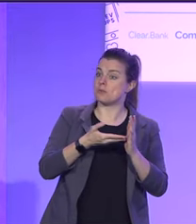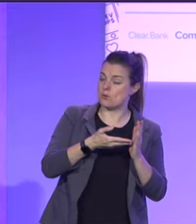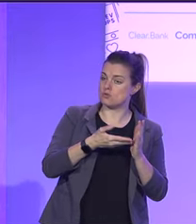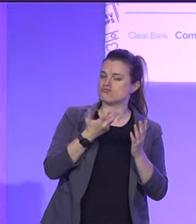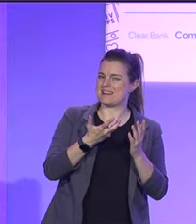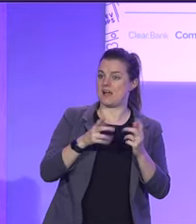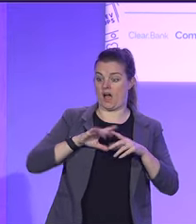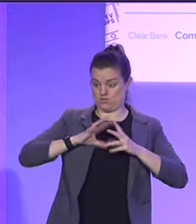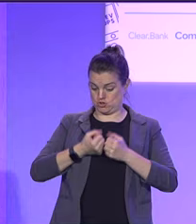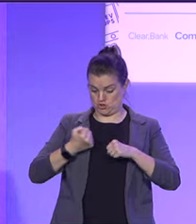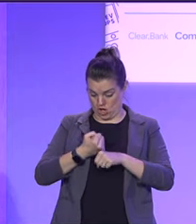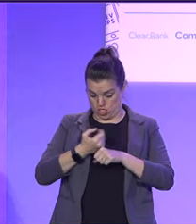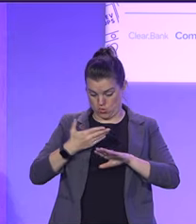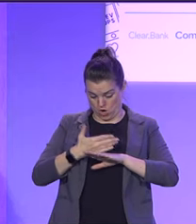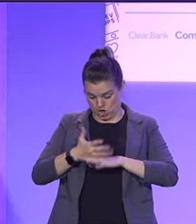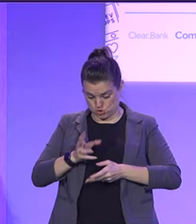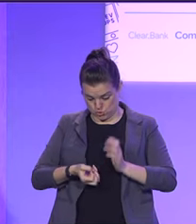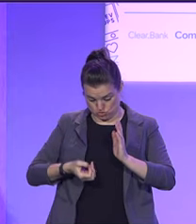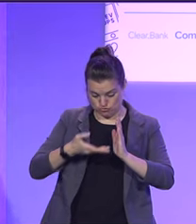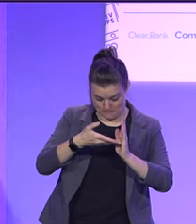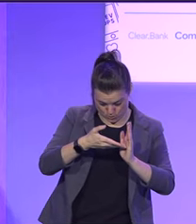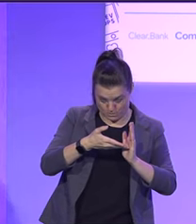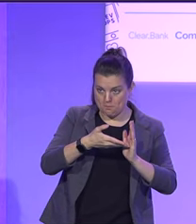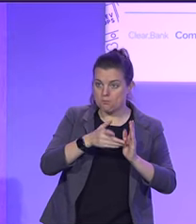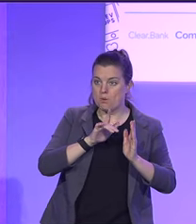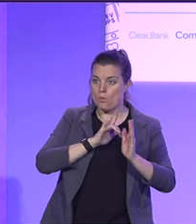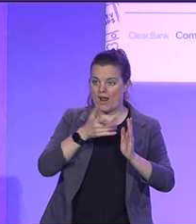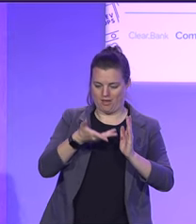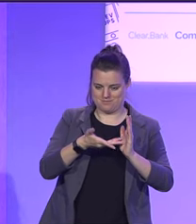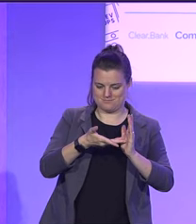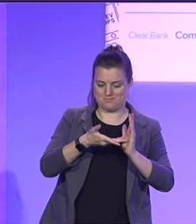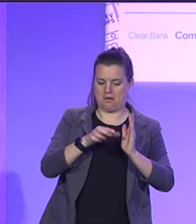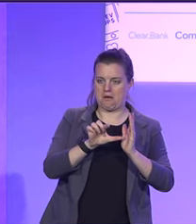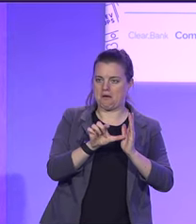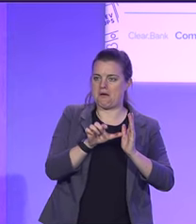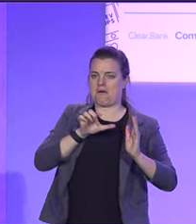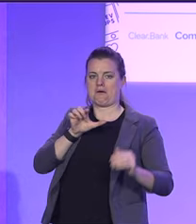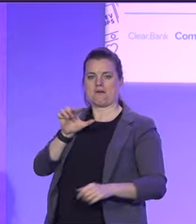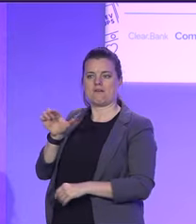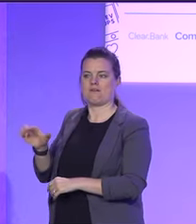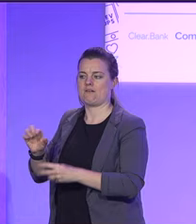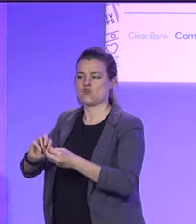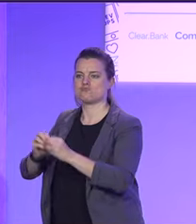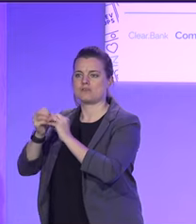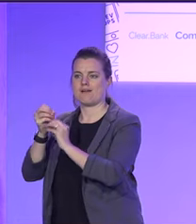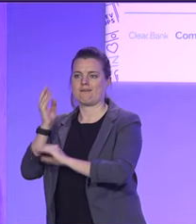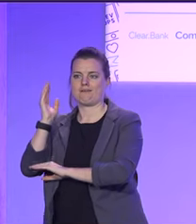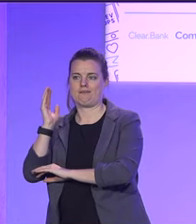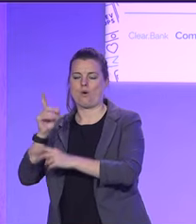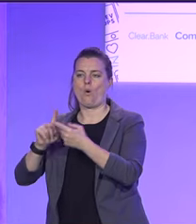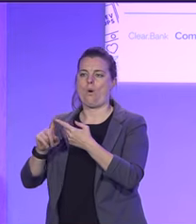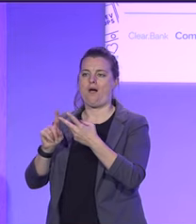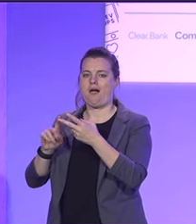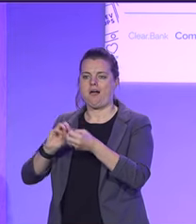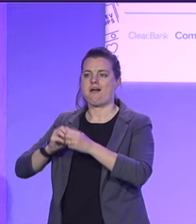done all that work and maybe turn it into that next conference talk or that blog post or go onto someone's podcast or